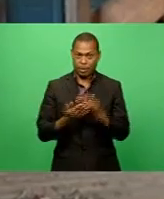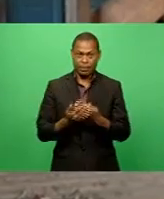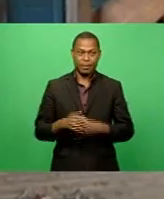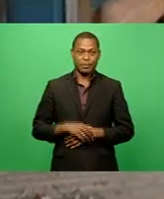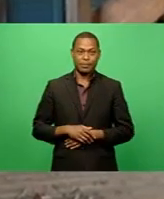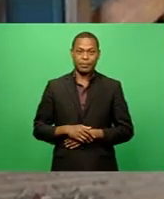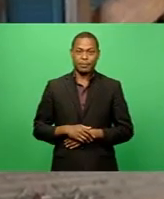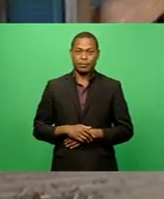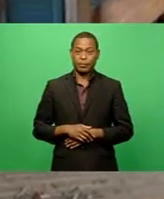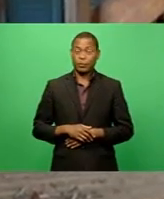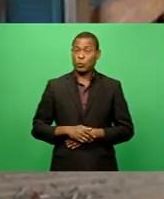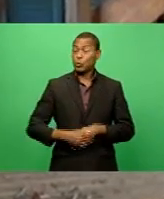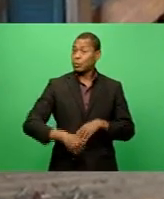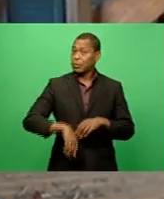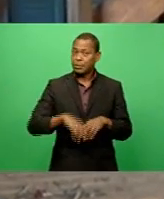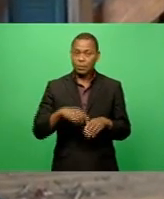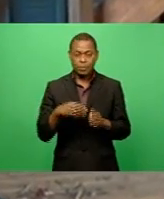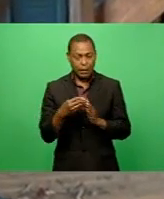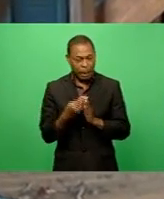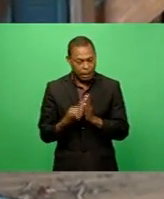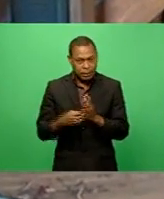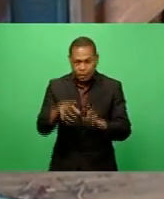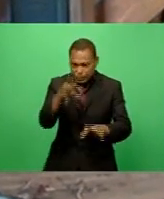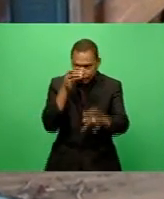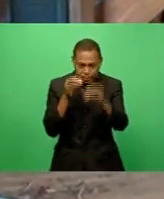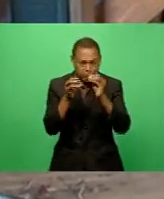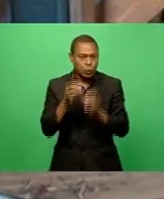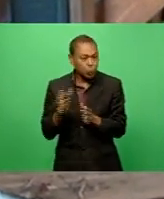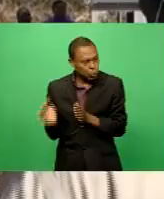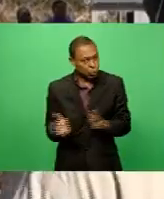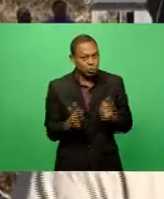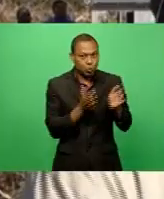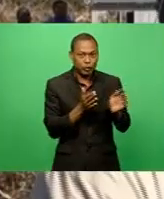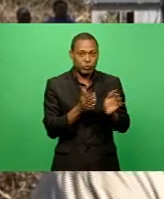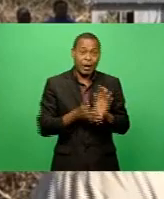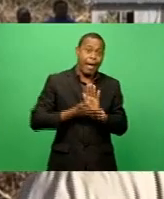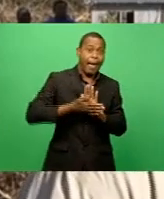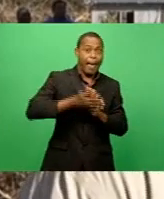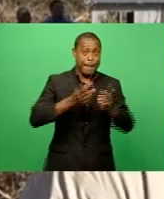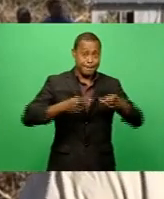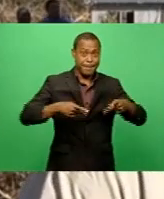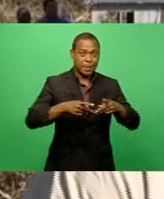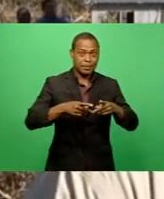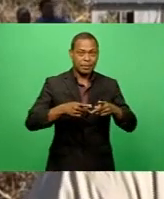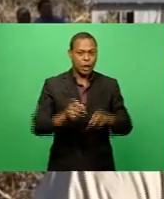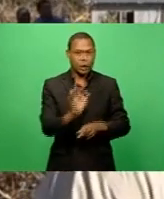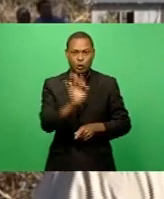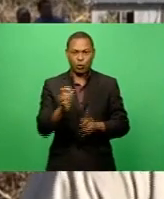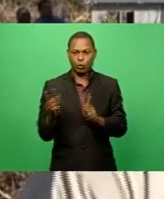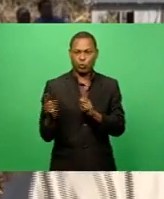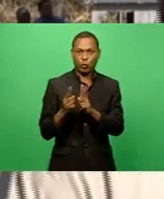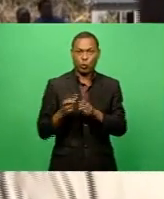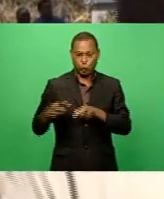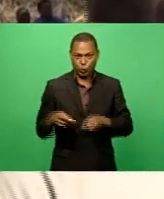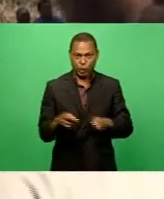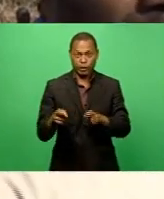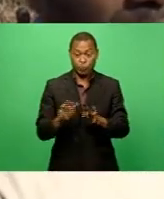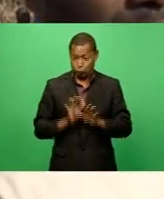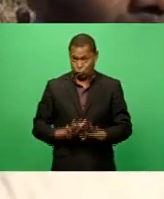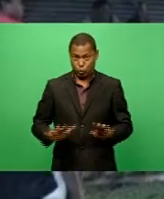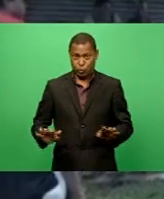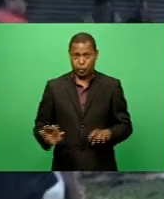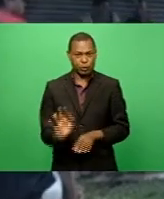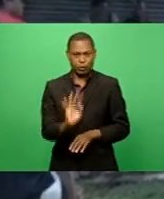This is a lesson for me to move to somewhere higher and not to build houses near a river, so my children won't have to face the same situation we're in